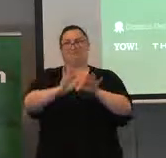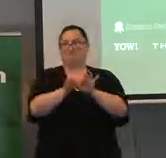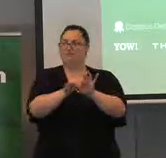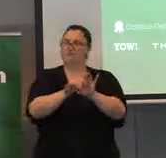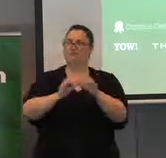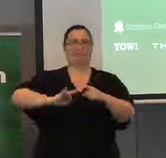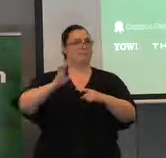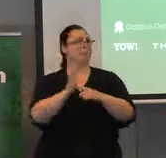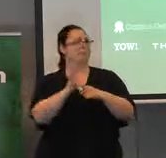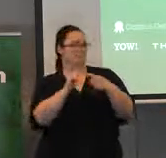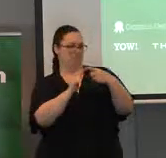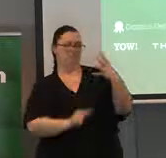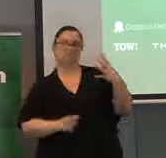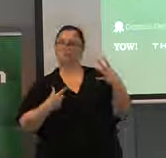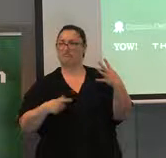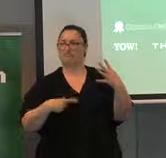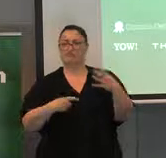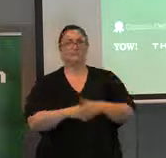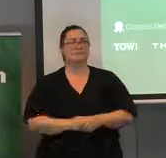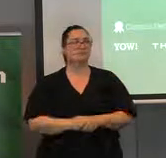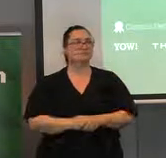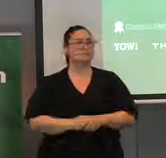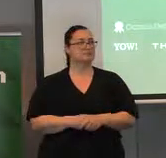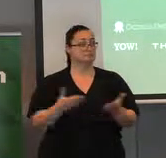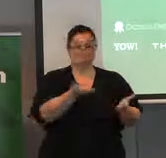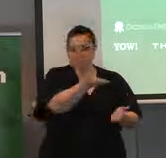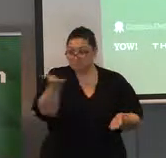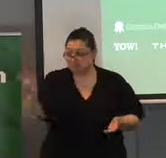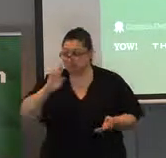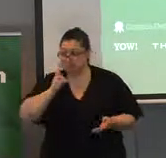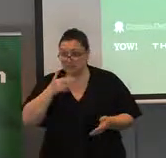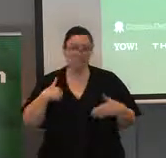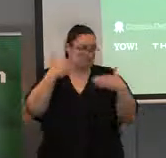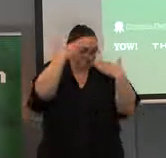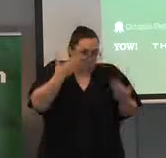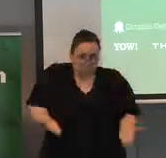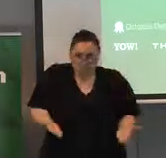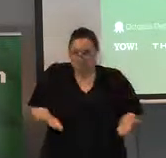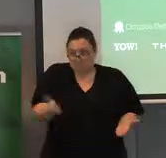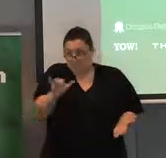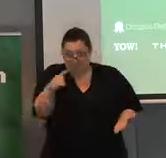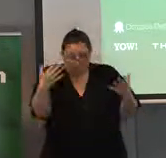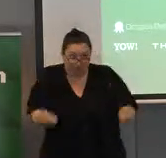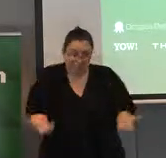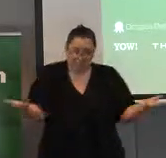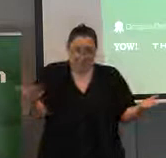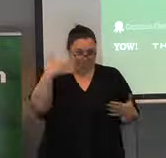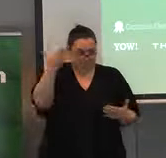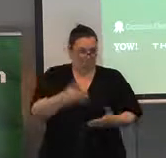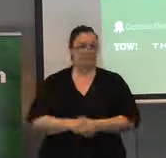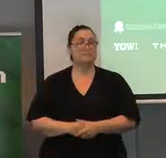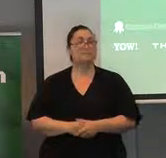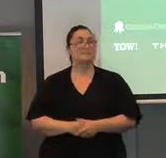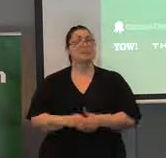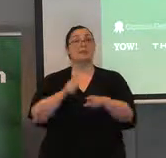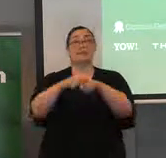me today because I think it's important for a number of reasons. I don't know if anyone here is hearing impaired. However, there could be.